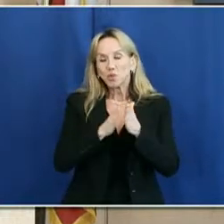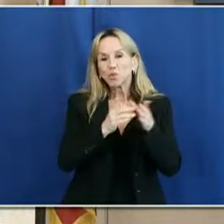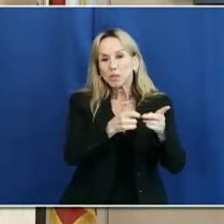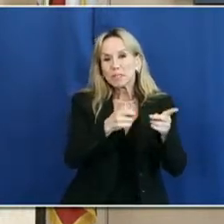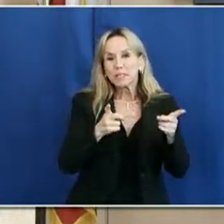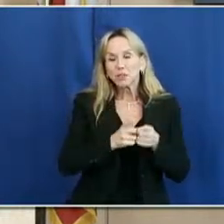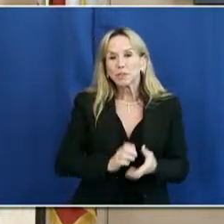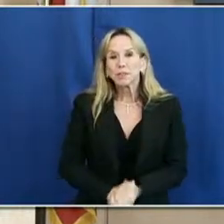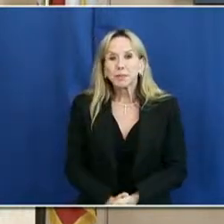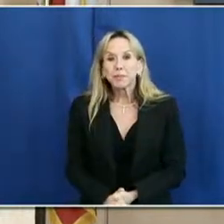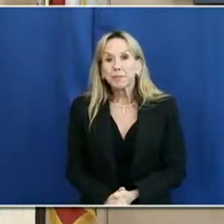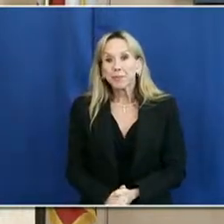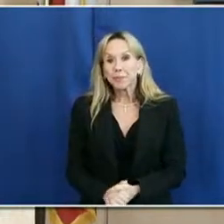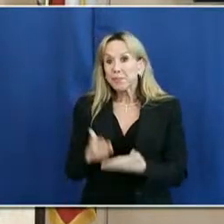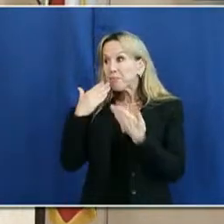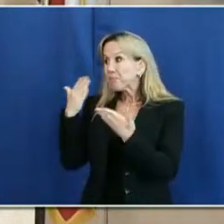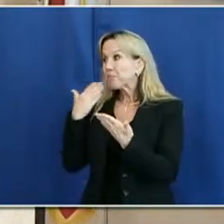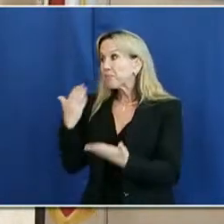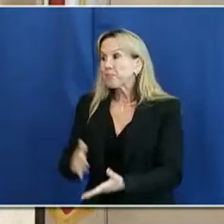Thank you all very much.